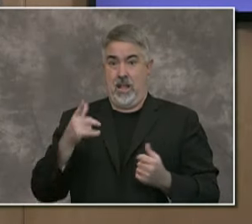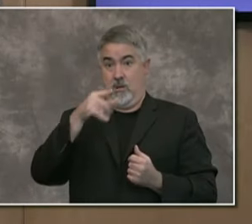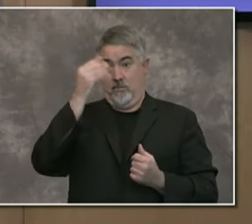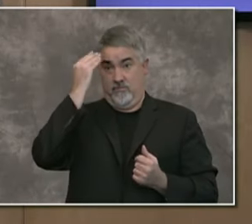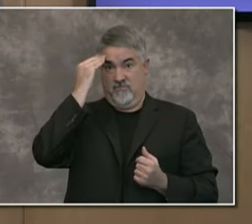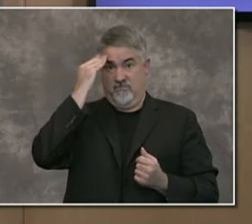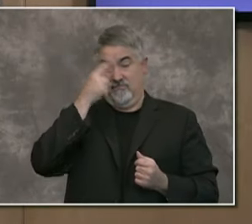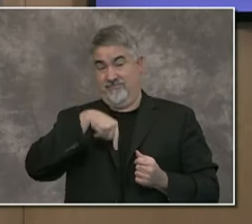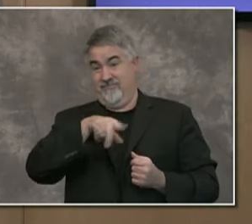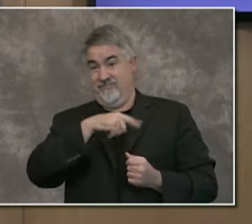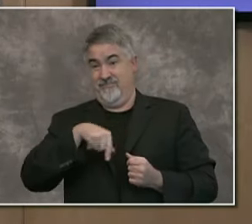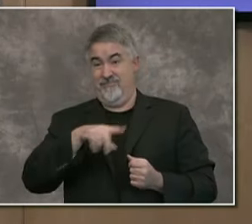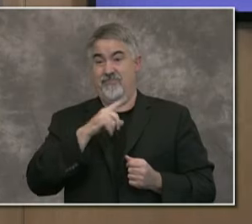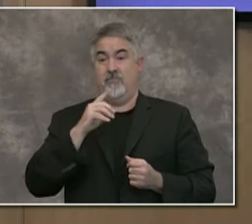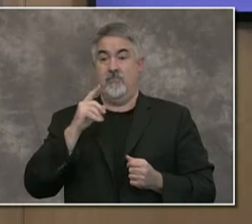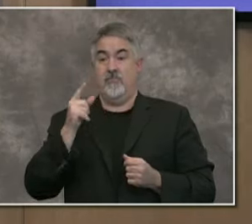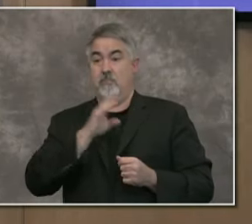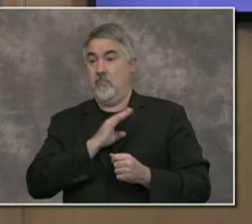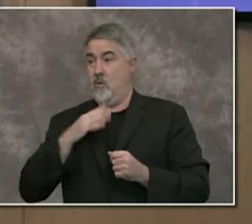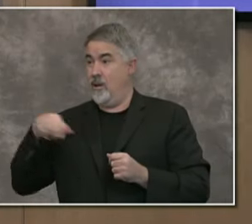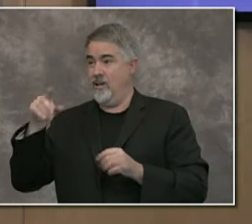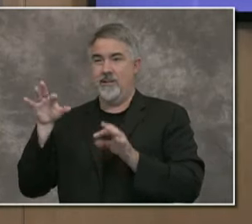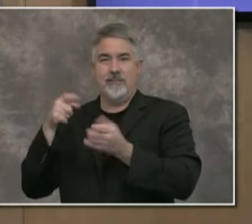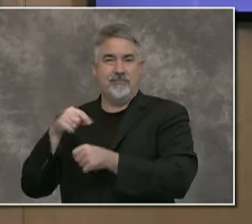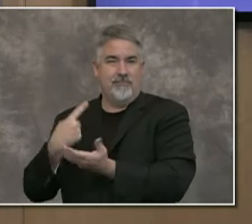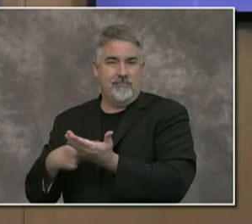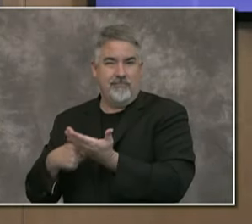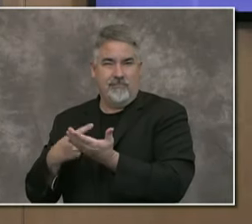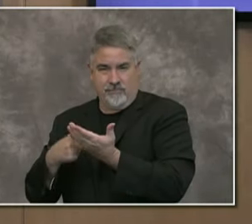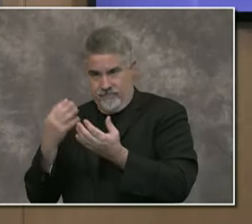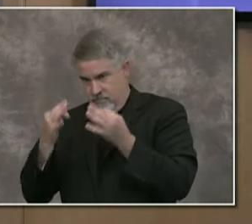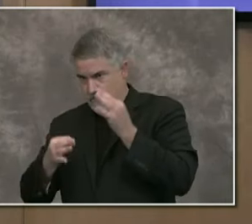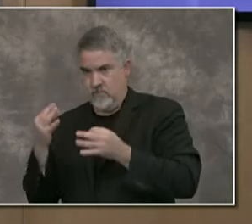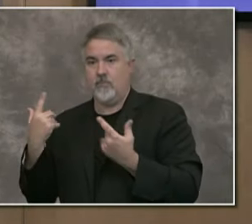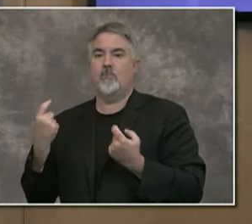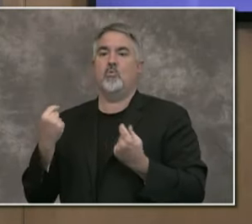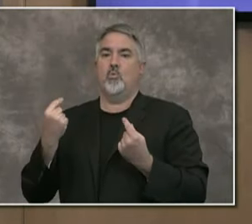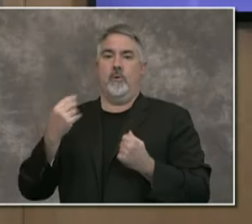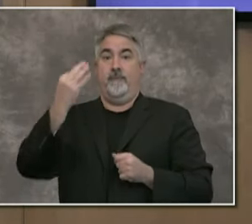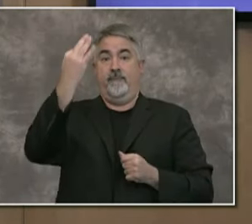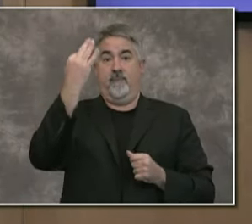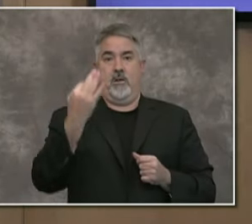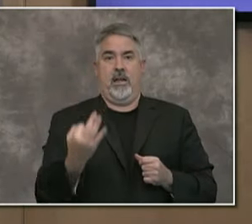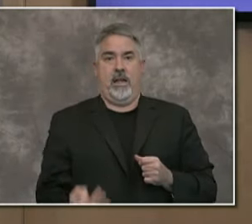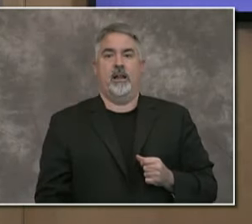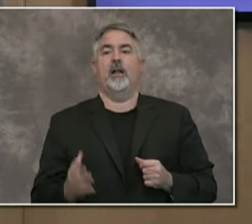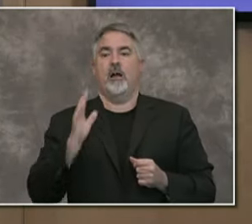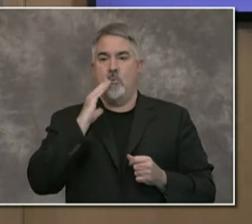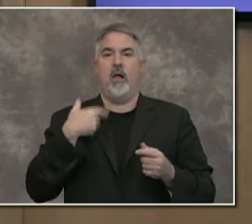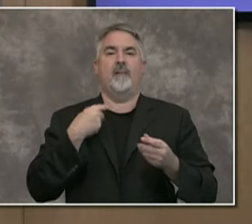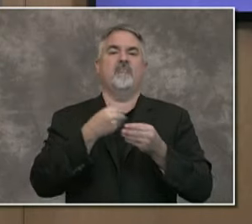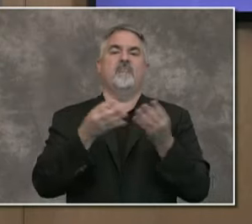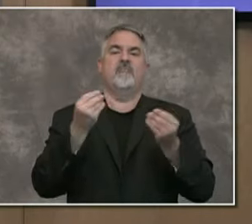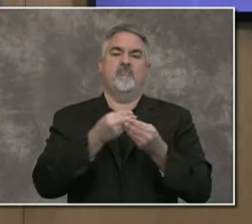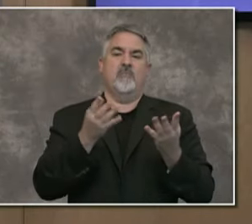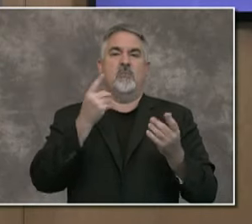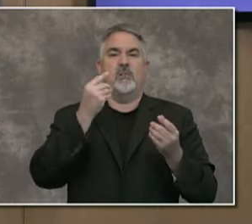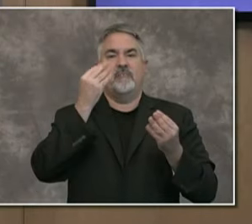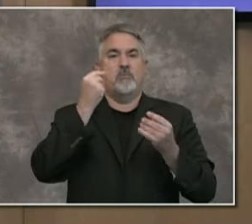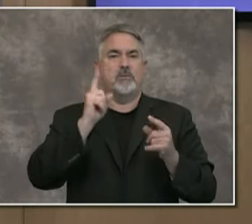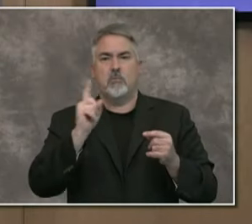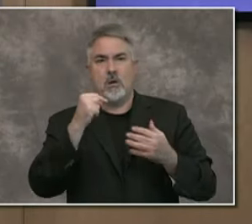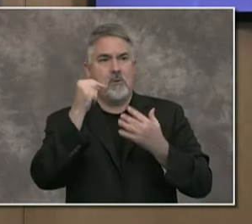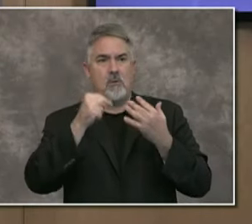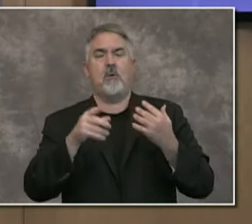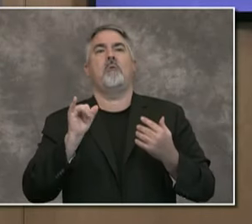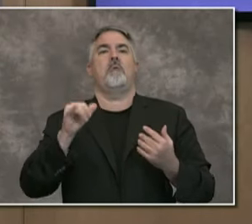and at our board meeting, but we plan to share that this Friday and every Friday moving forward. I also want to share with you that we made a small